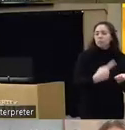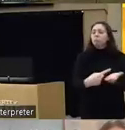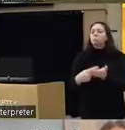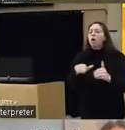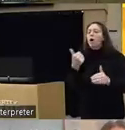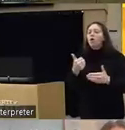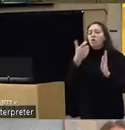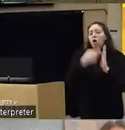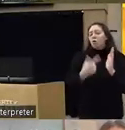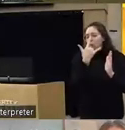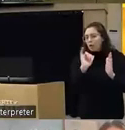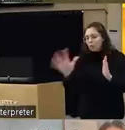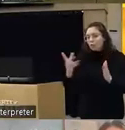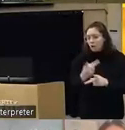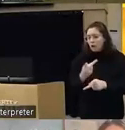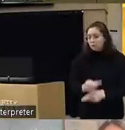cost could be for the care.